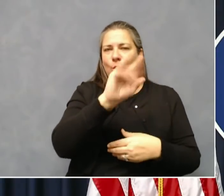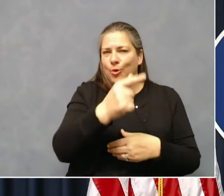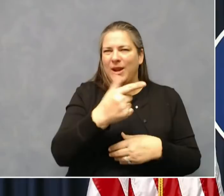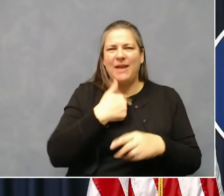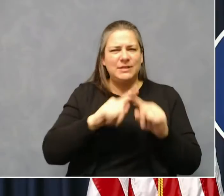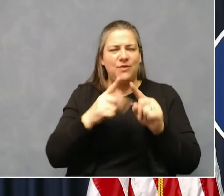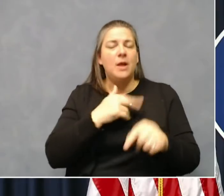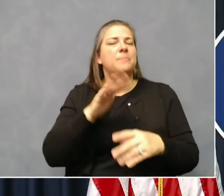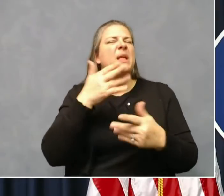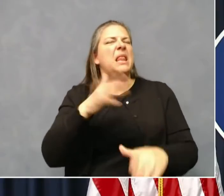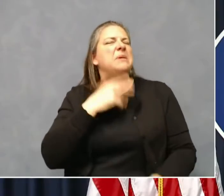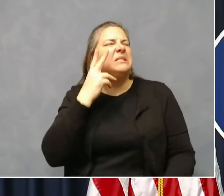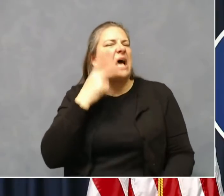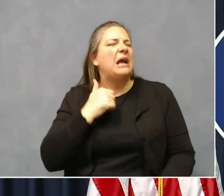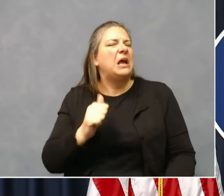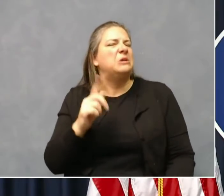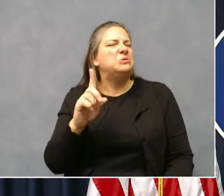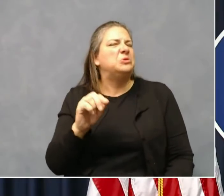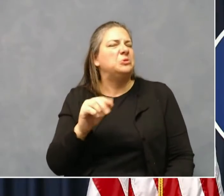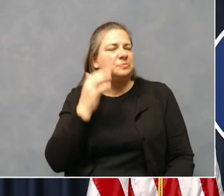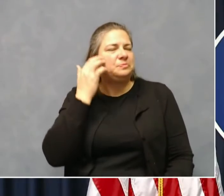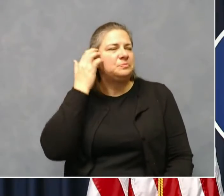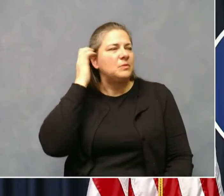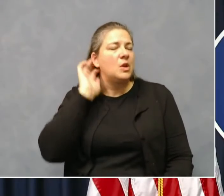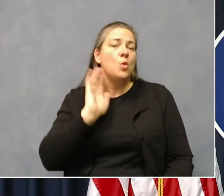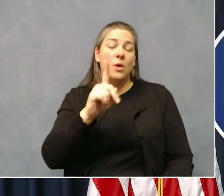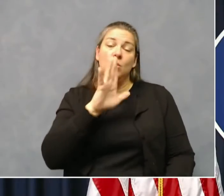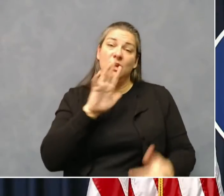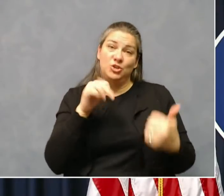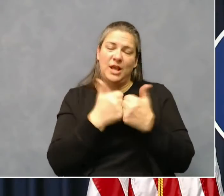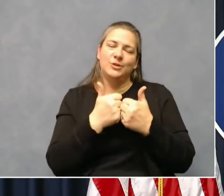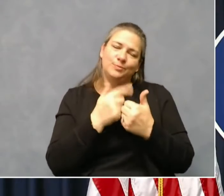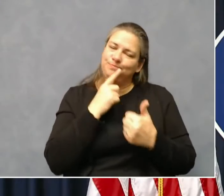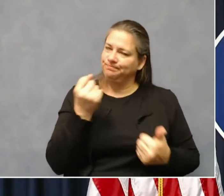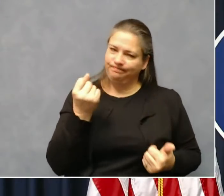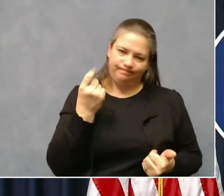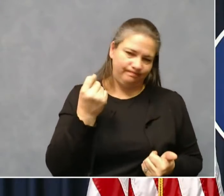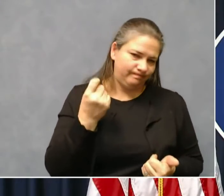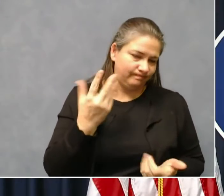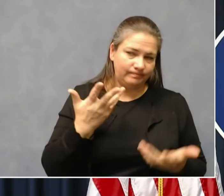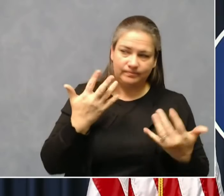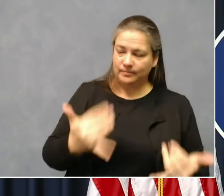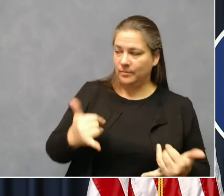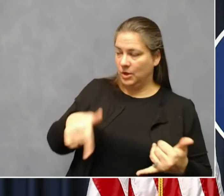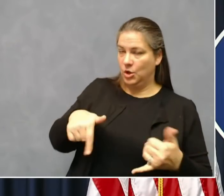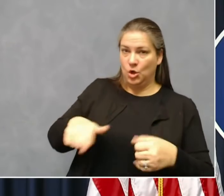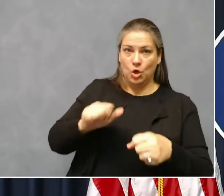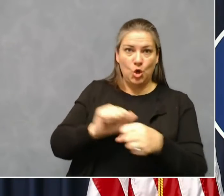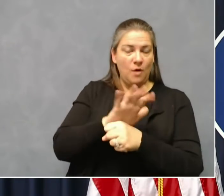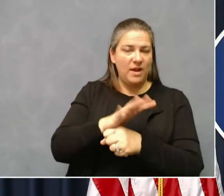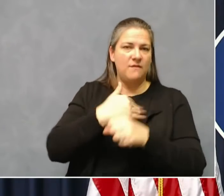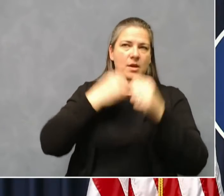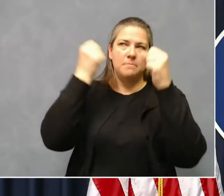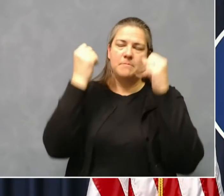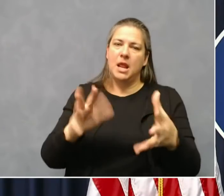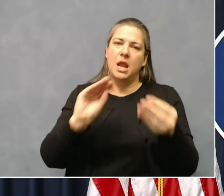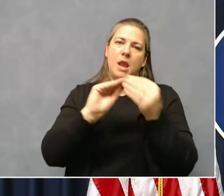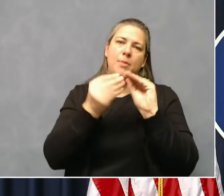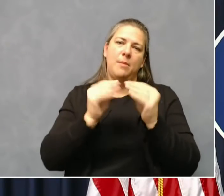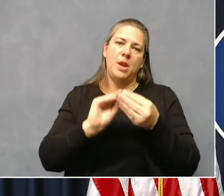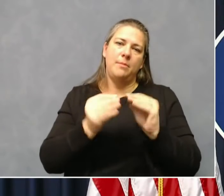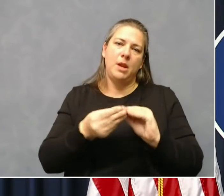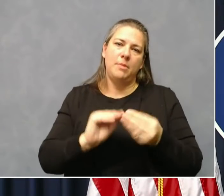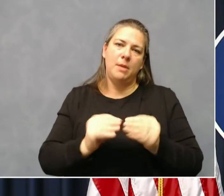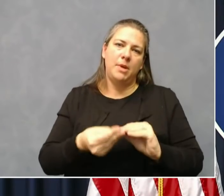do. One challenge we face, and it's understandable, is that during this pandemic, there's lots of different data that people want to see. And